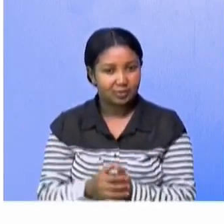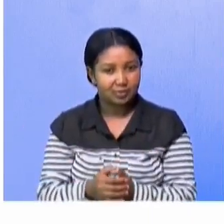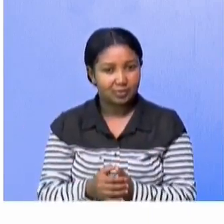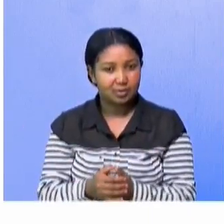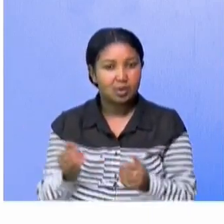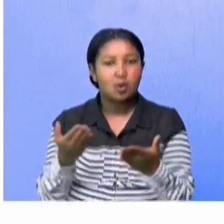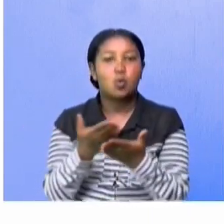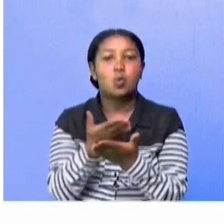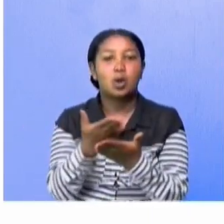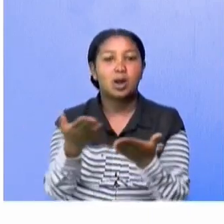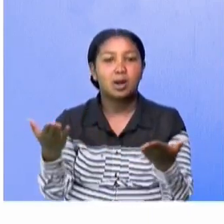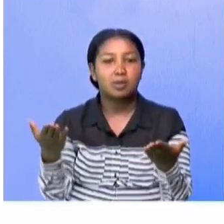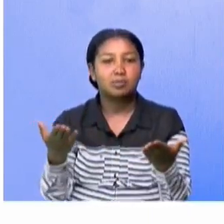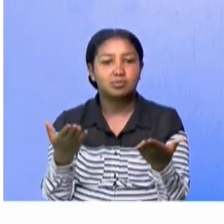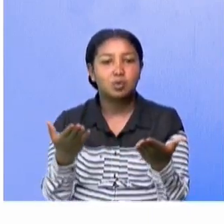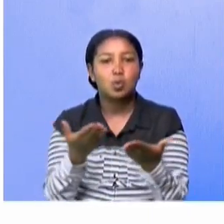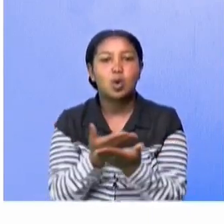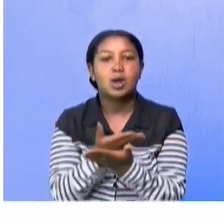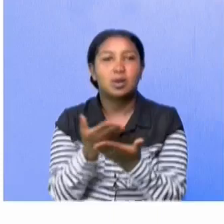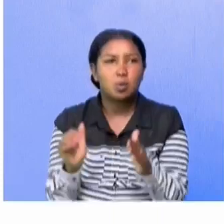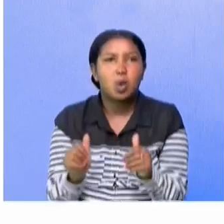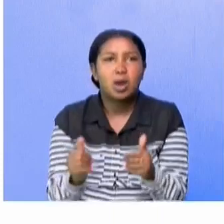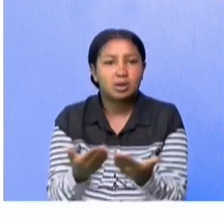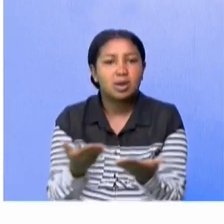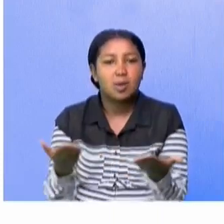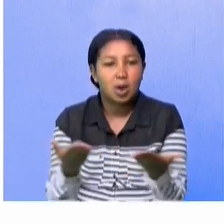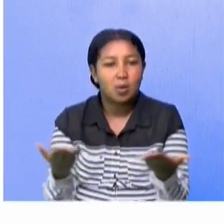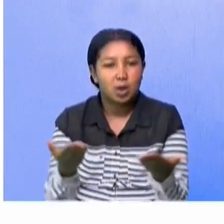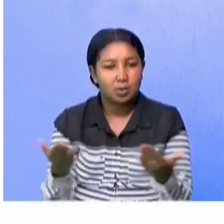where are you planning to do?